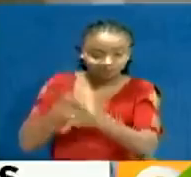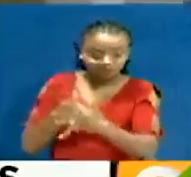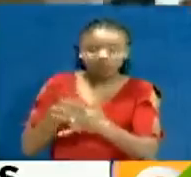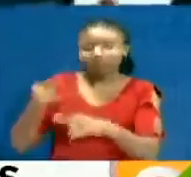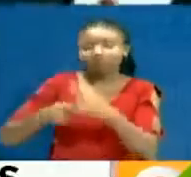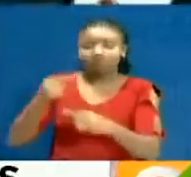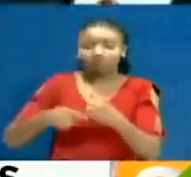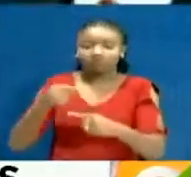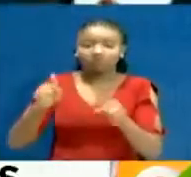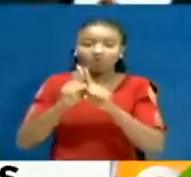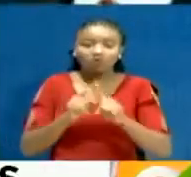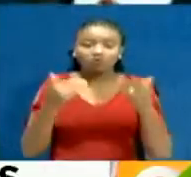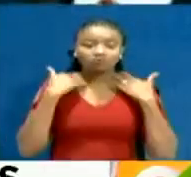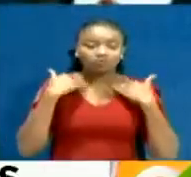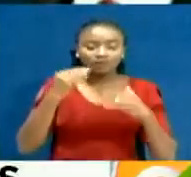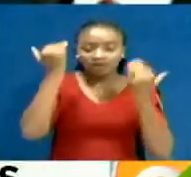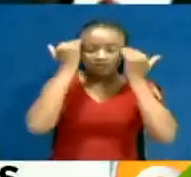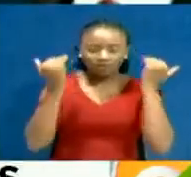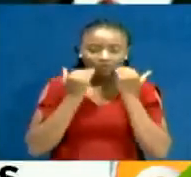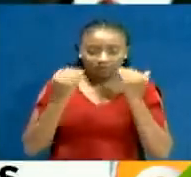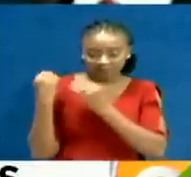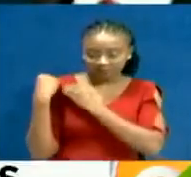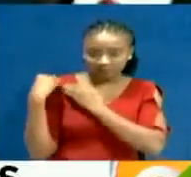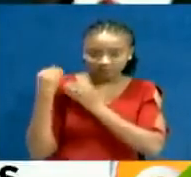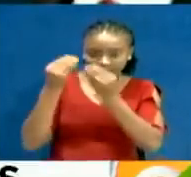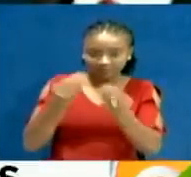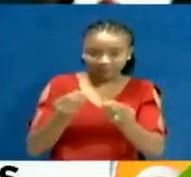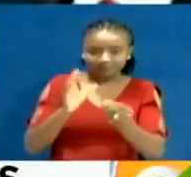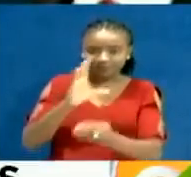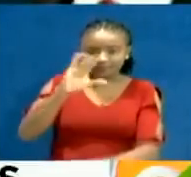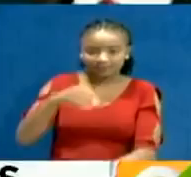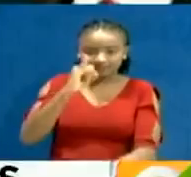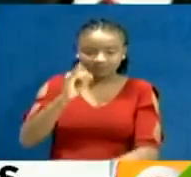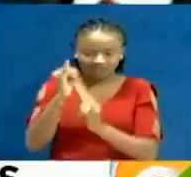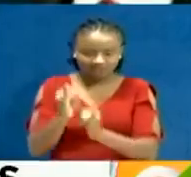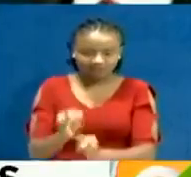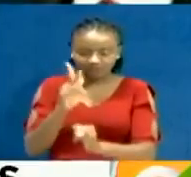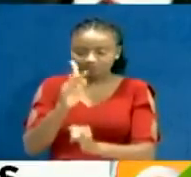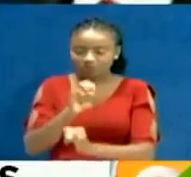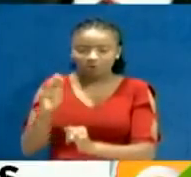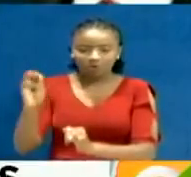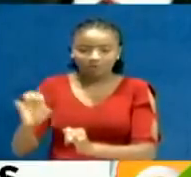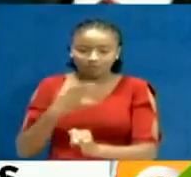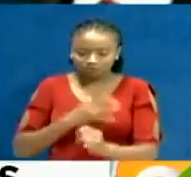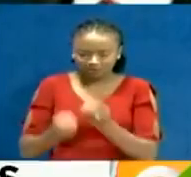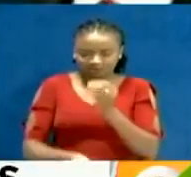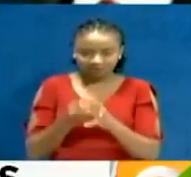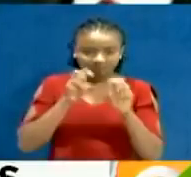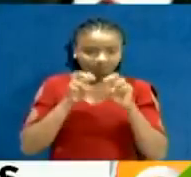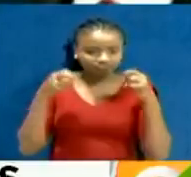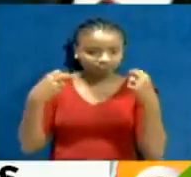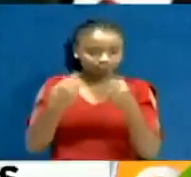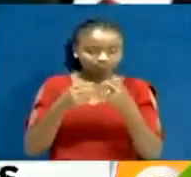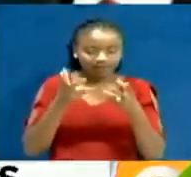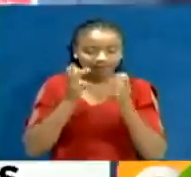Consequently, the Meru Court placed the matter in the hands of the newly installed Chief Justice Martha Koome to establish a bench to hear the